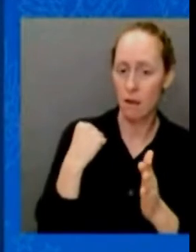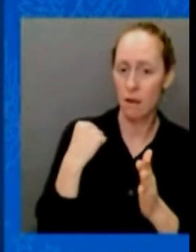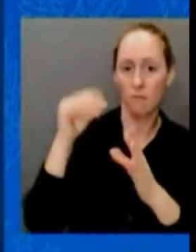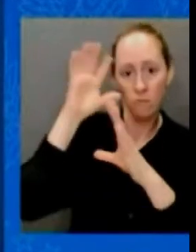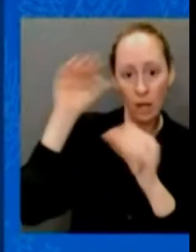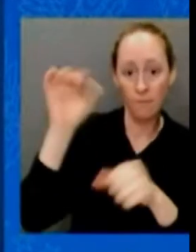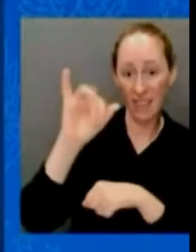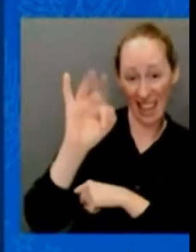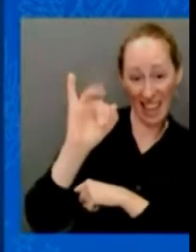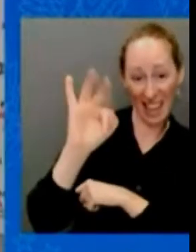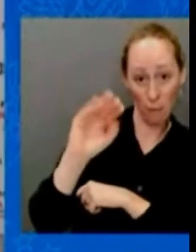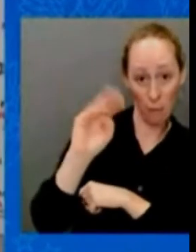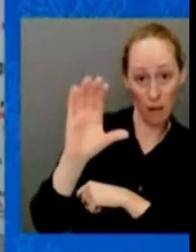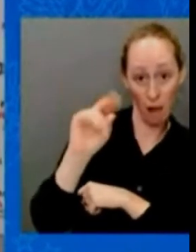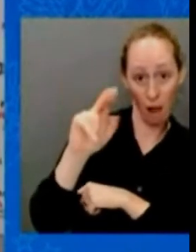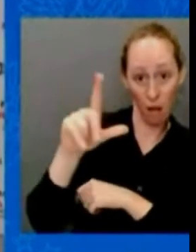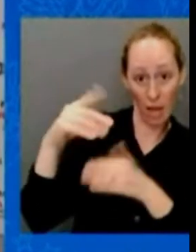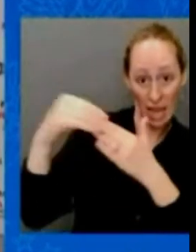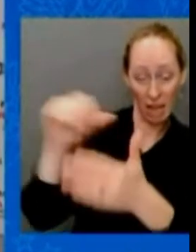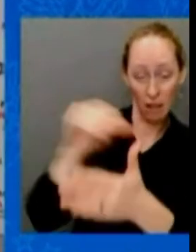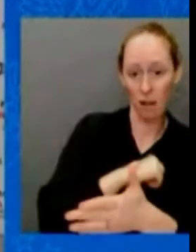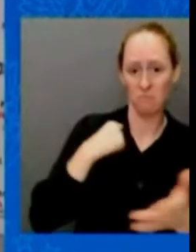today.